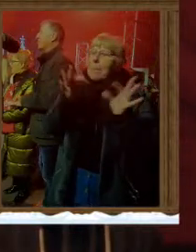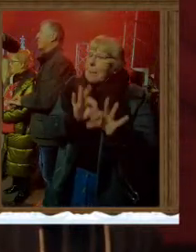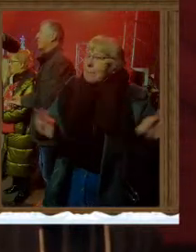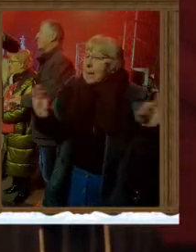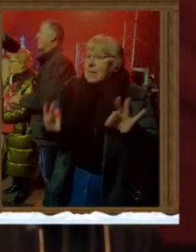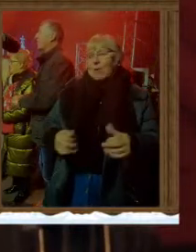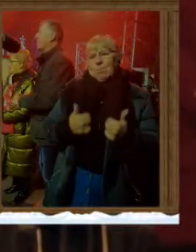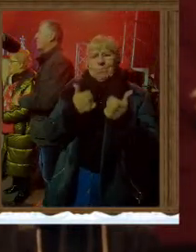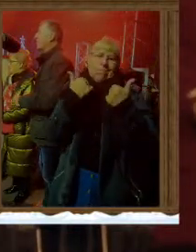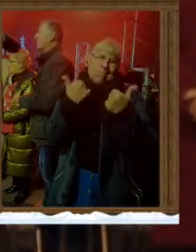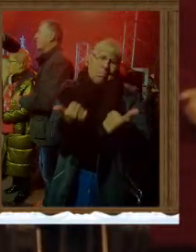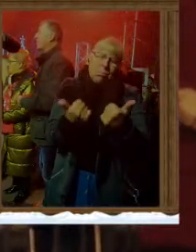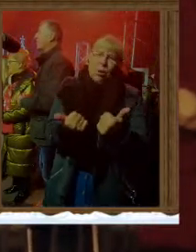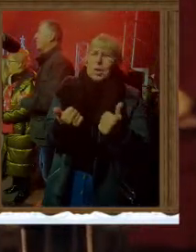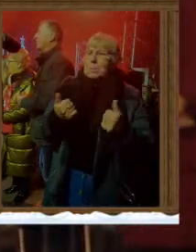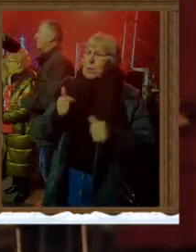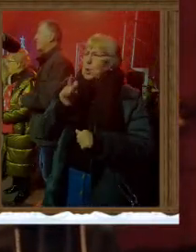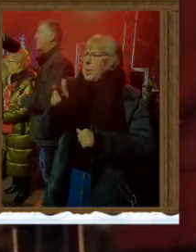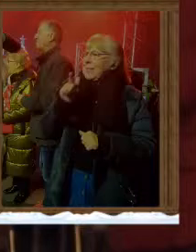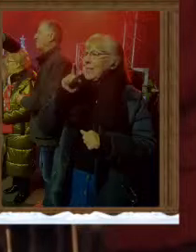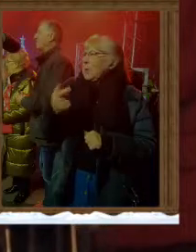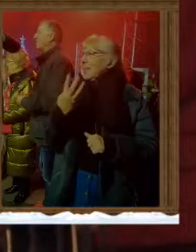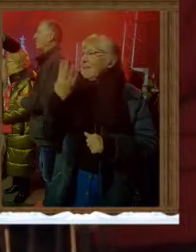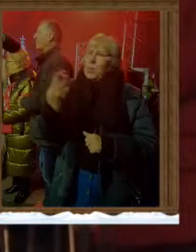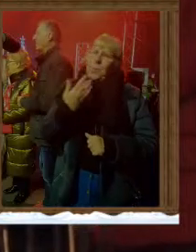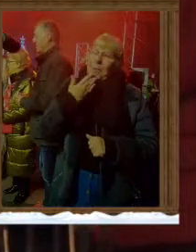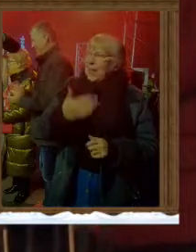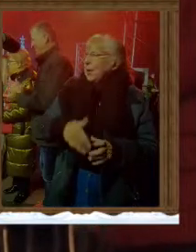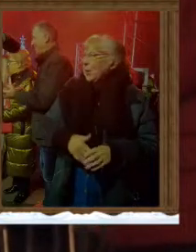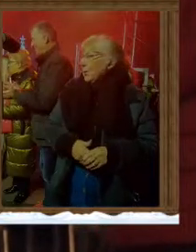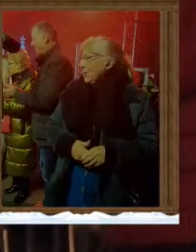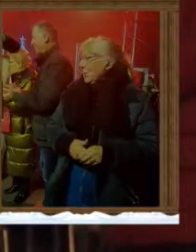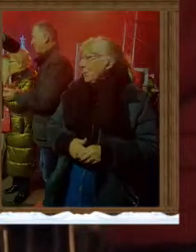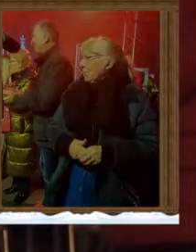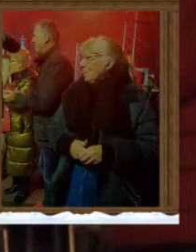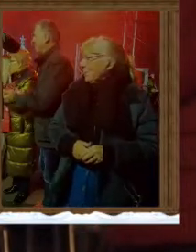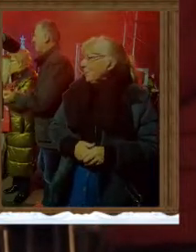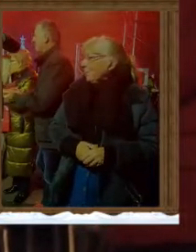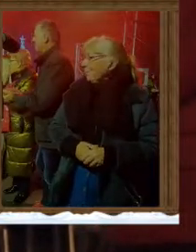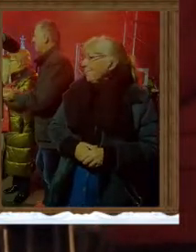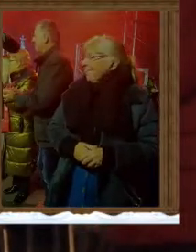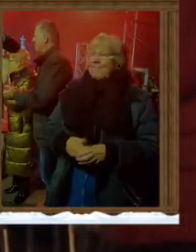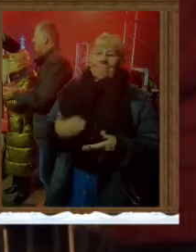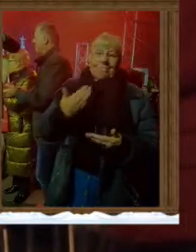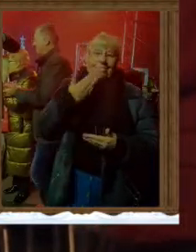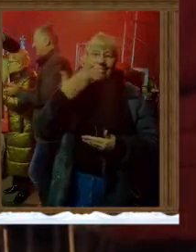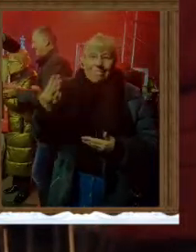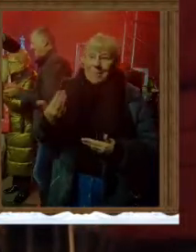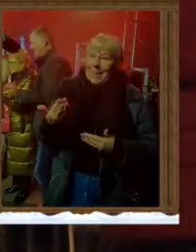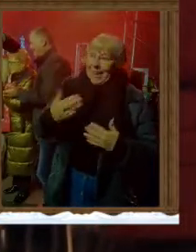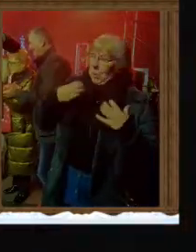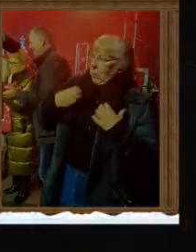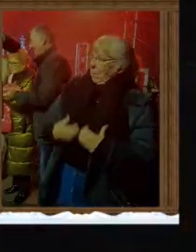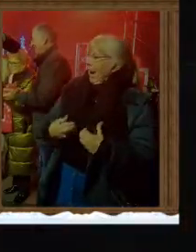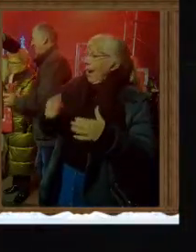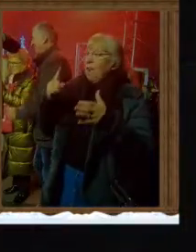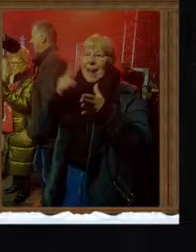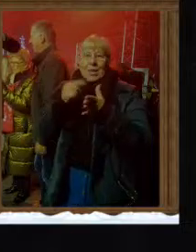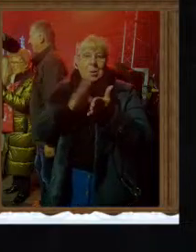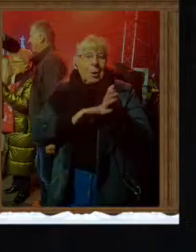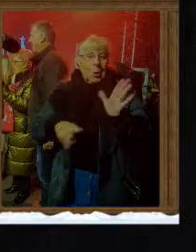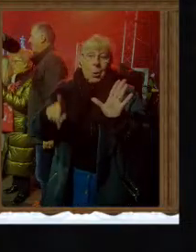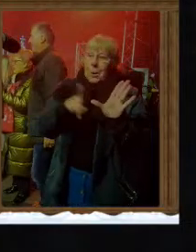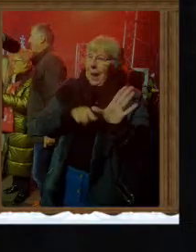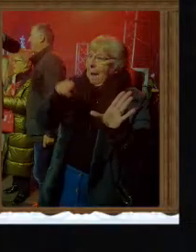prosperous 2024. Thank you. Okay, thank you indeed. The Mayor of Antrim Newtownabbey this